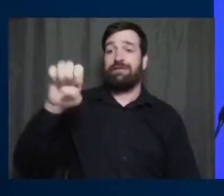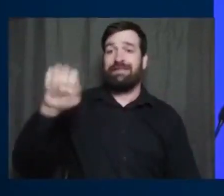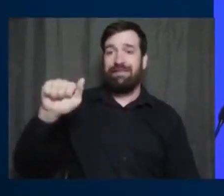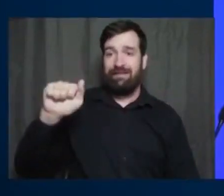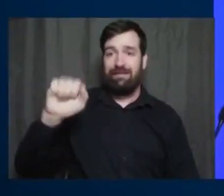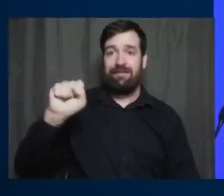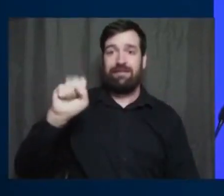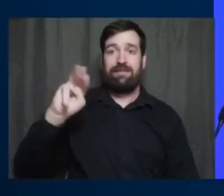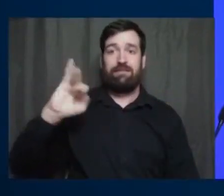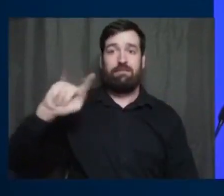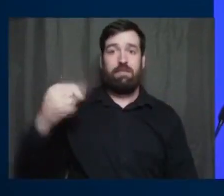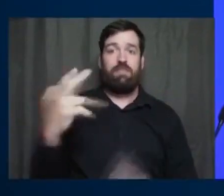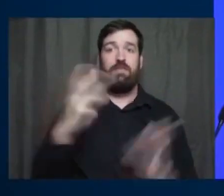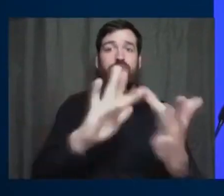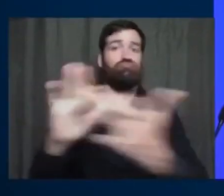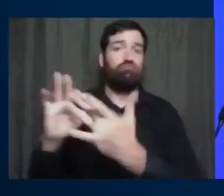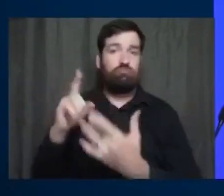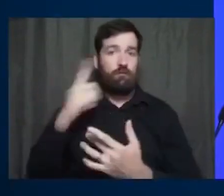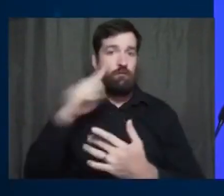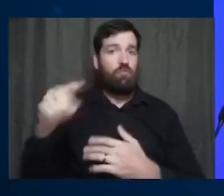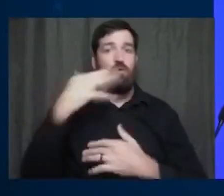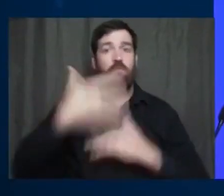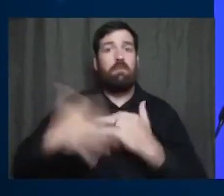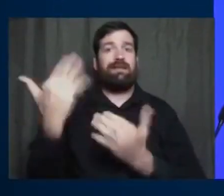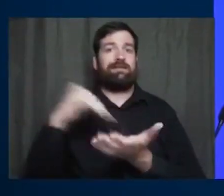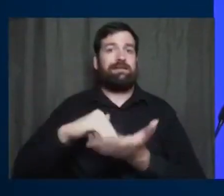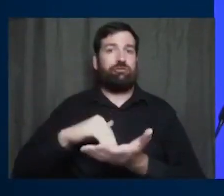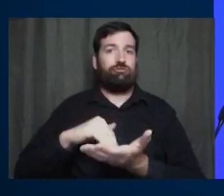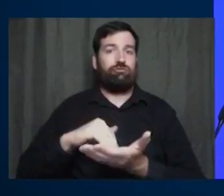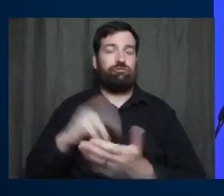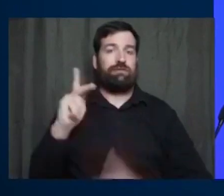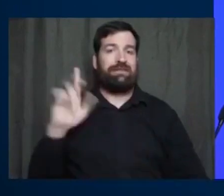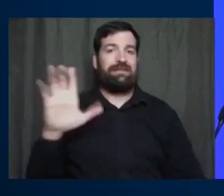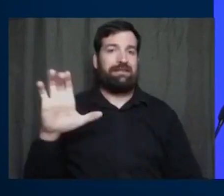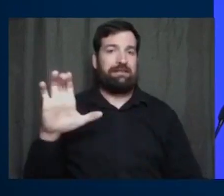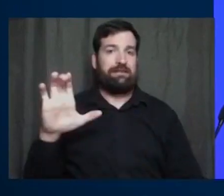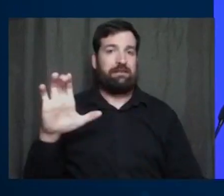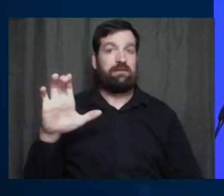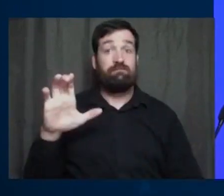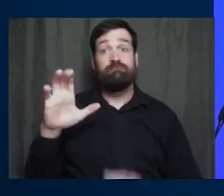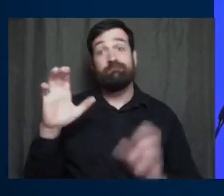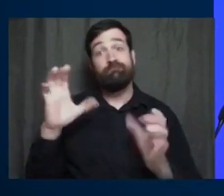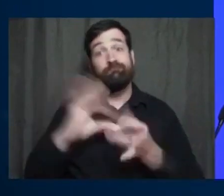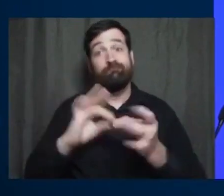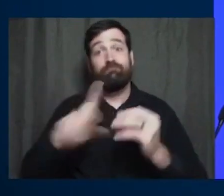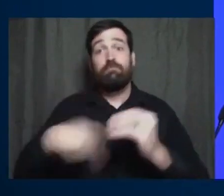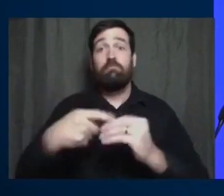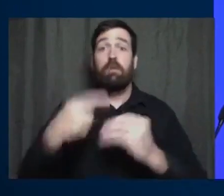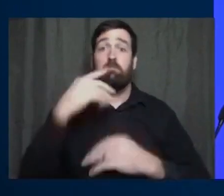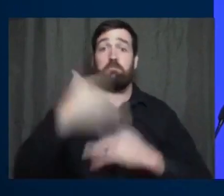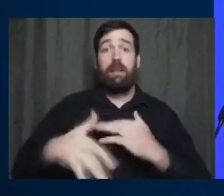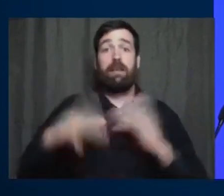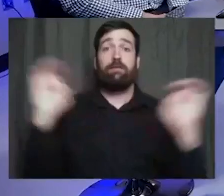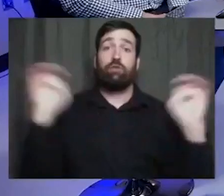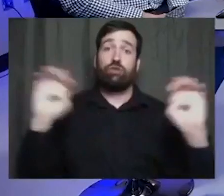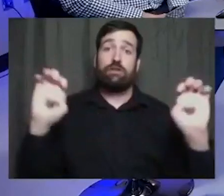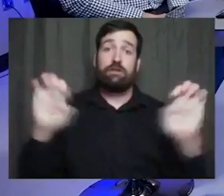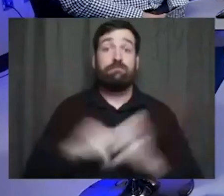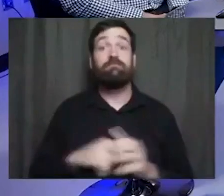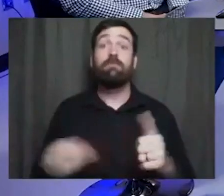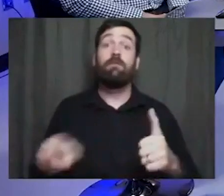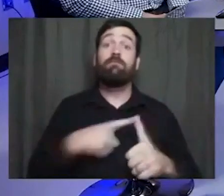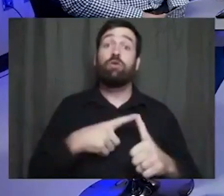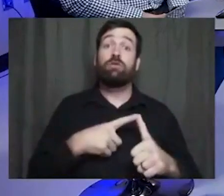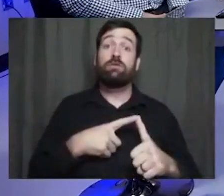with Community Blood Center of Greater Kansas City, to tell us about a blood emergency. So, first, I do